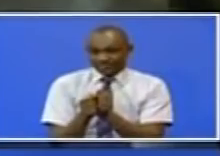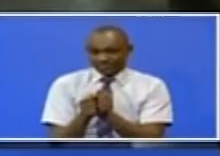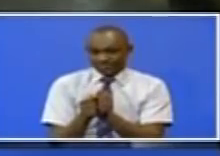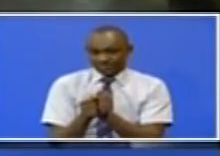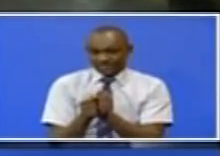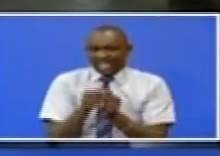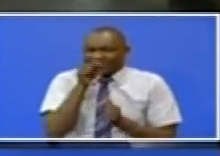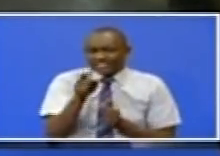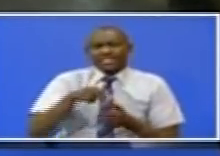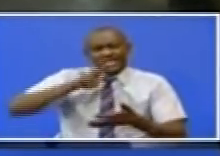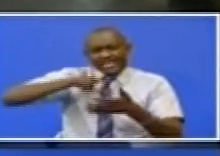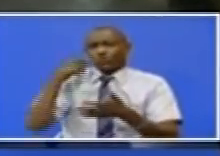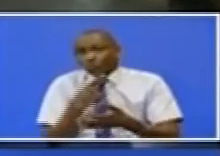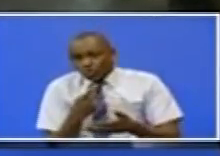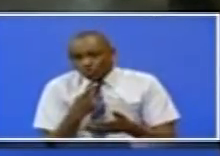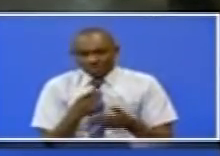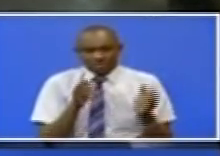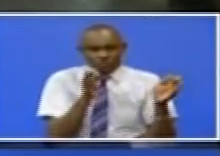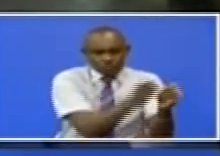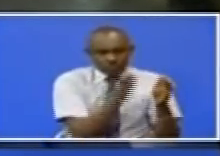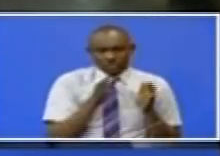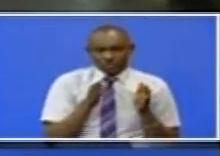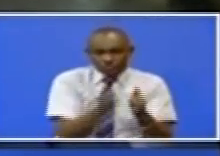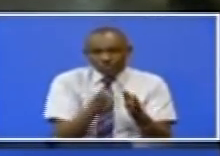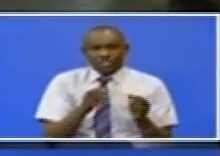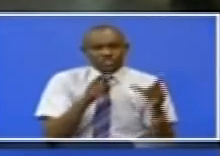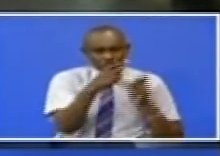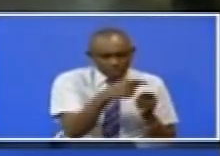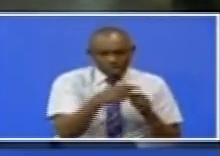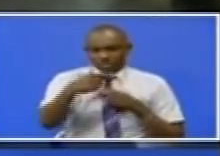and it was read in portions by us.